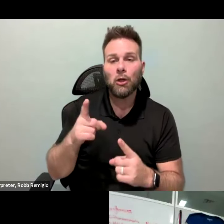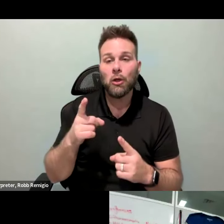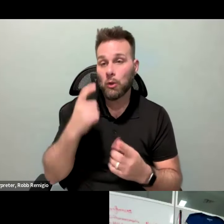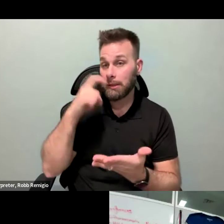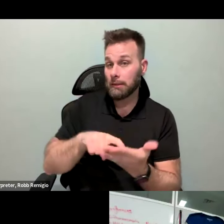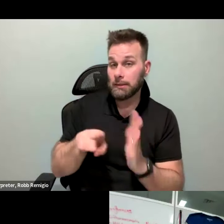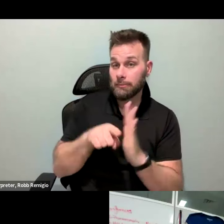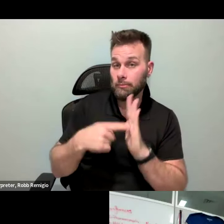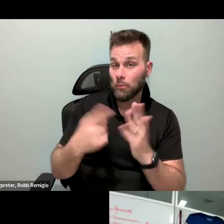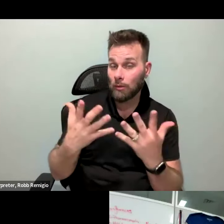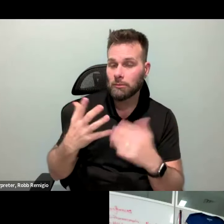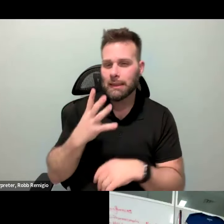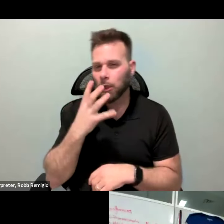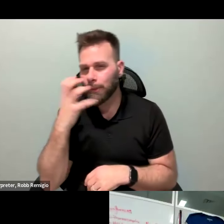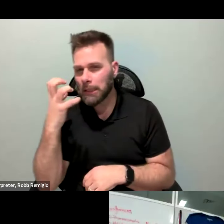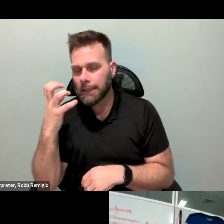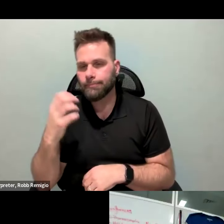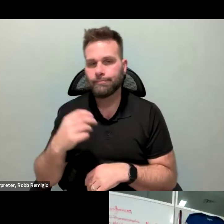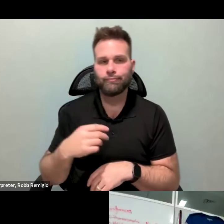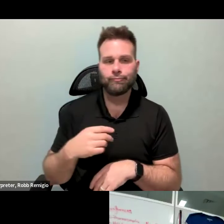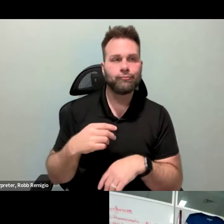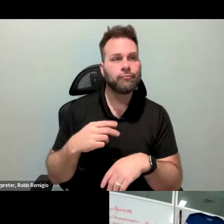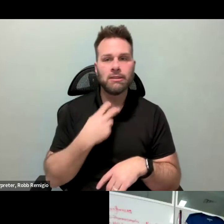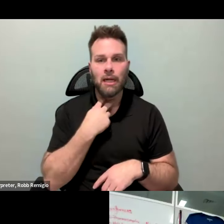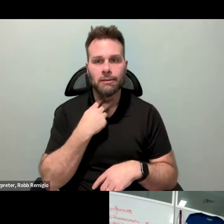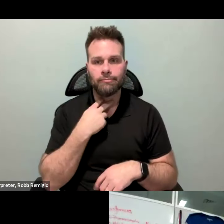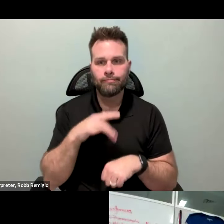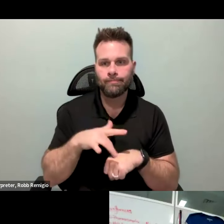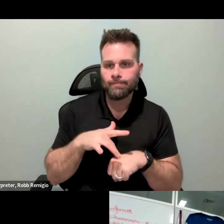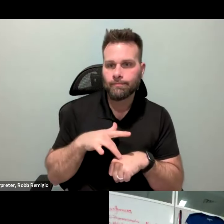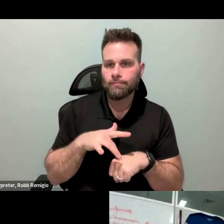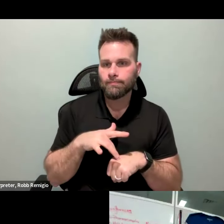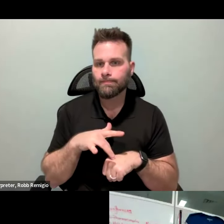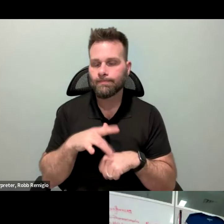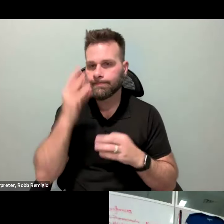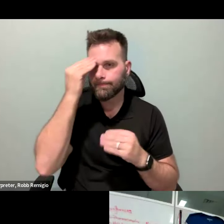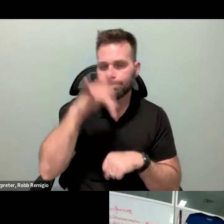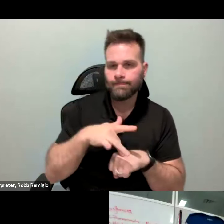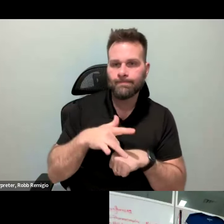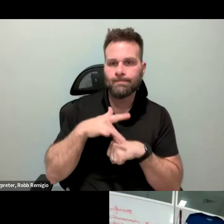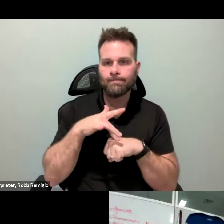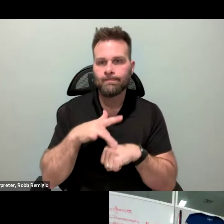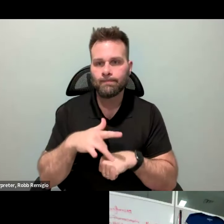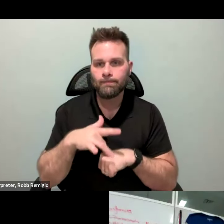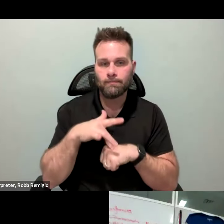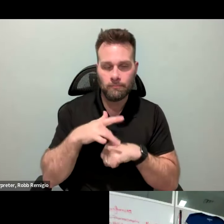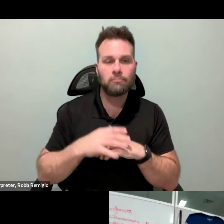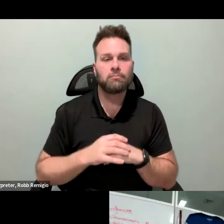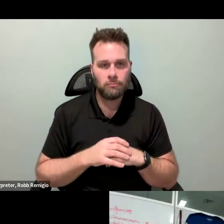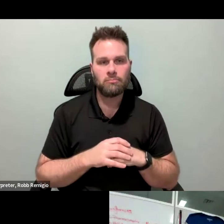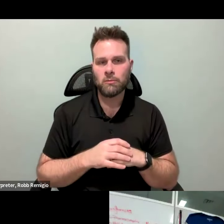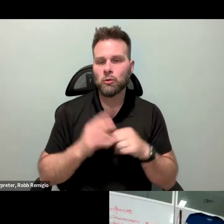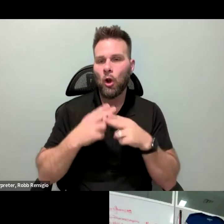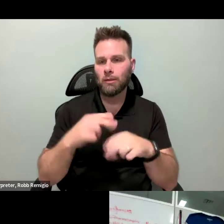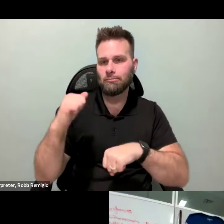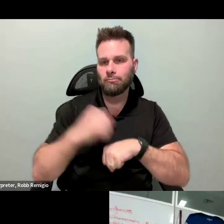irritability. You might start to see them get stuck. We call it being concrete in thinking. So there are things that can show